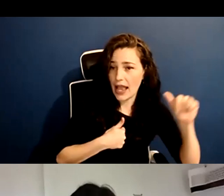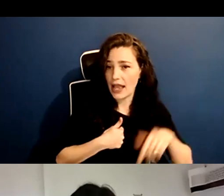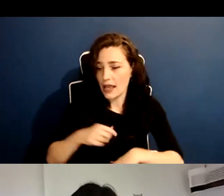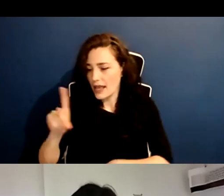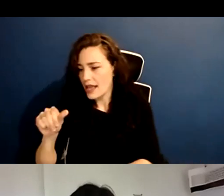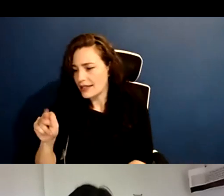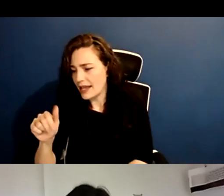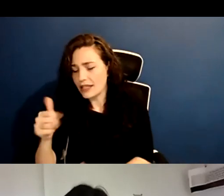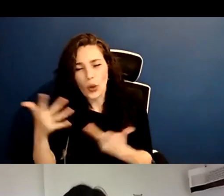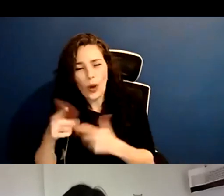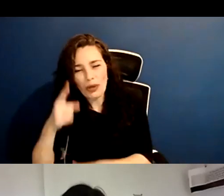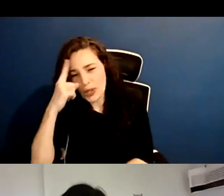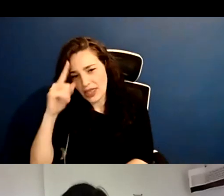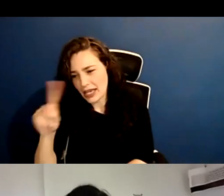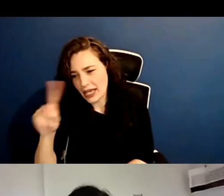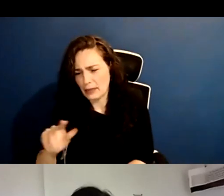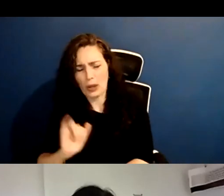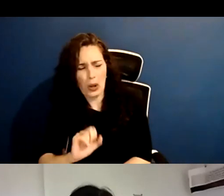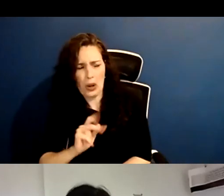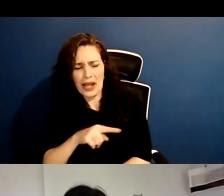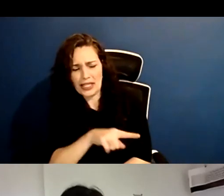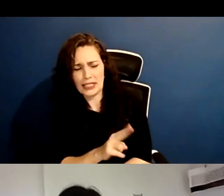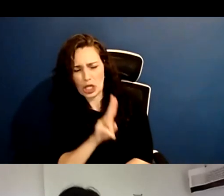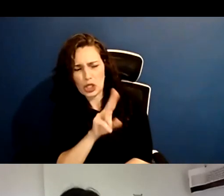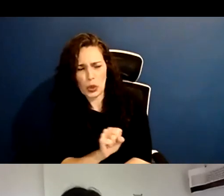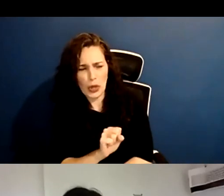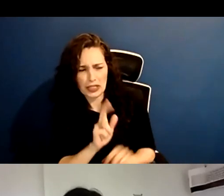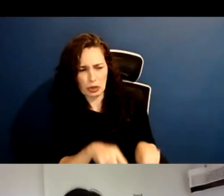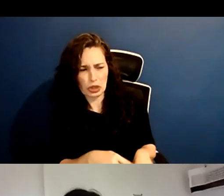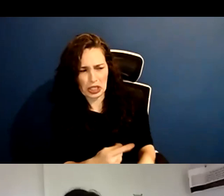know, maybe US person coming in, we're going to do an interview and then